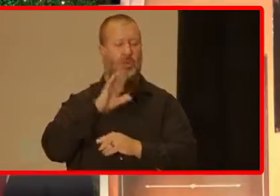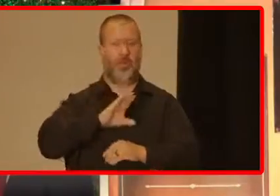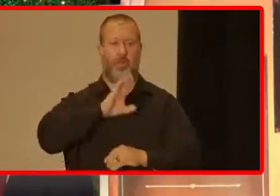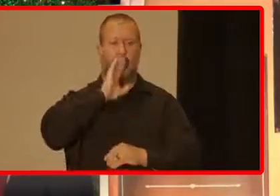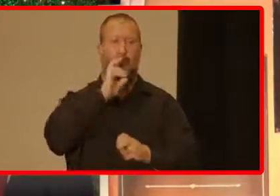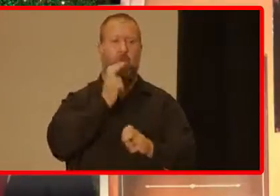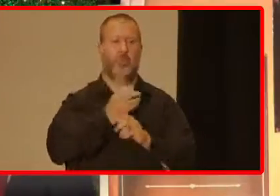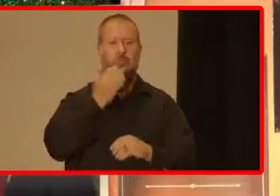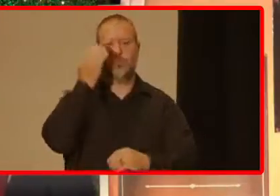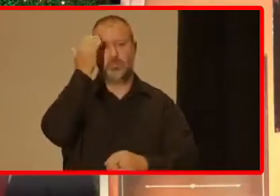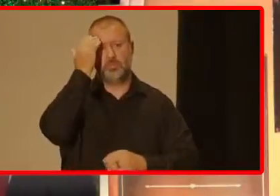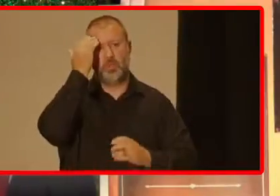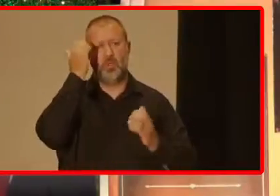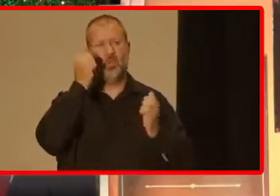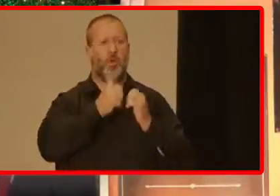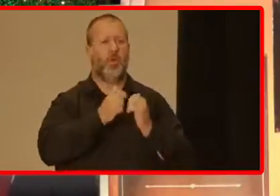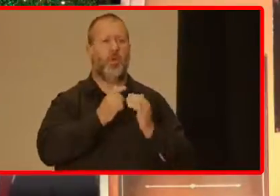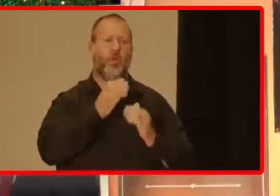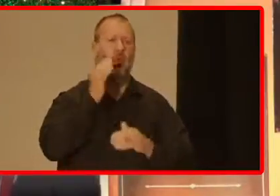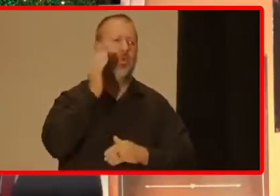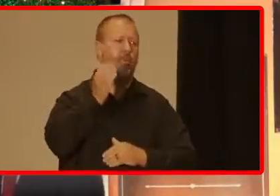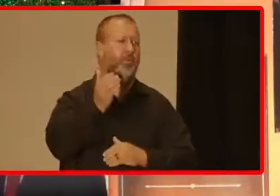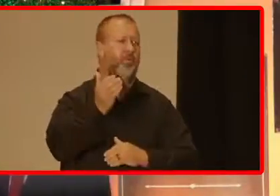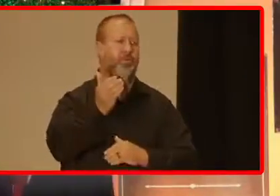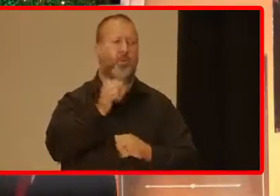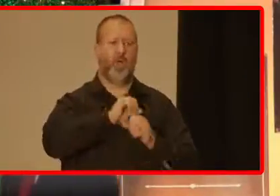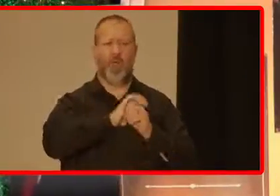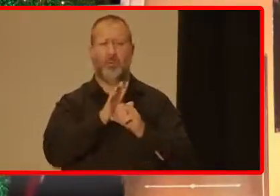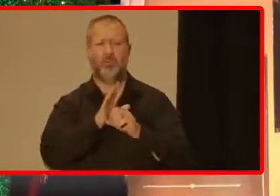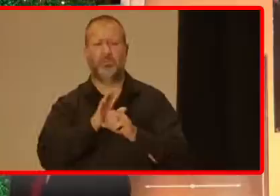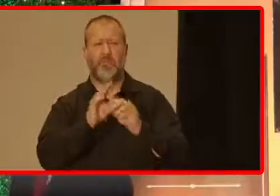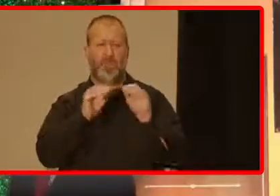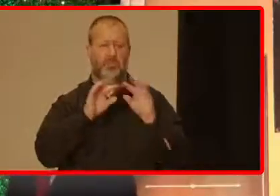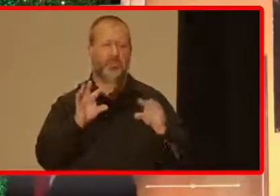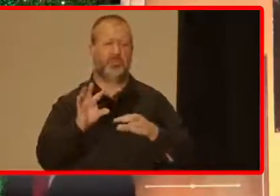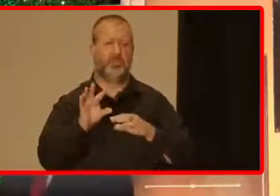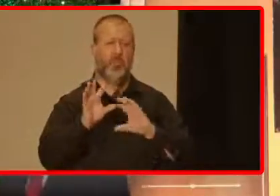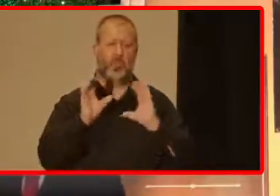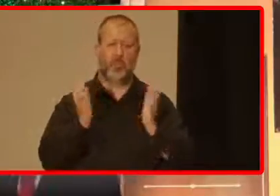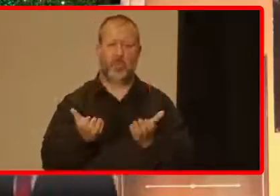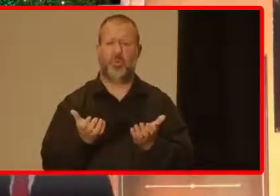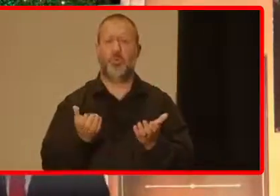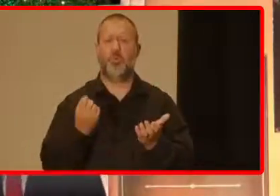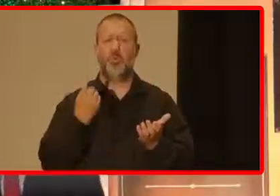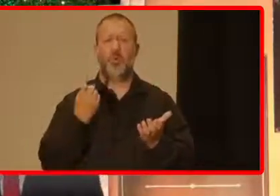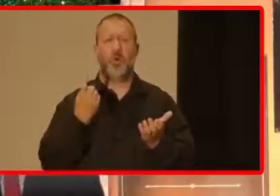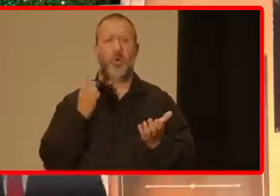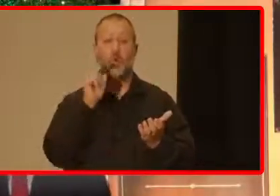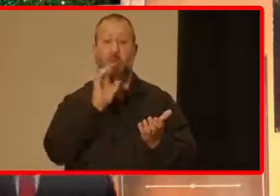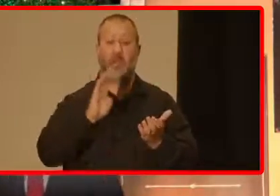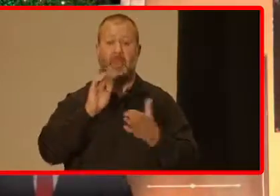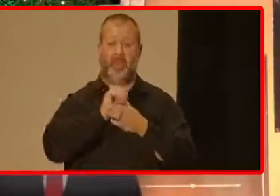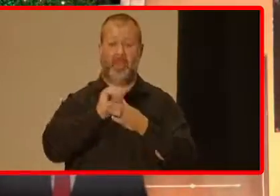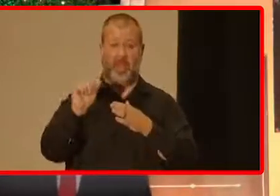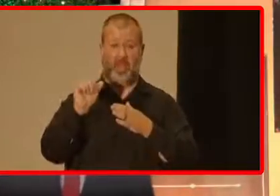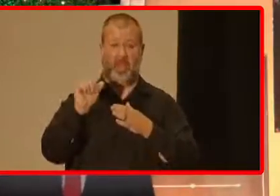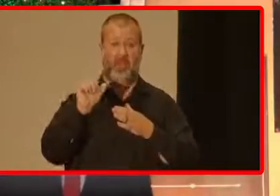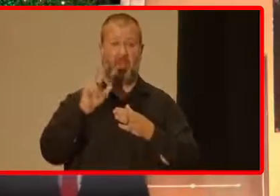difficult with over a global pandemic just beginning and making over $1 billion